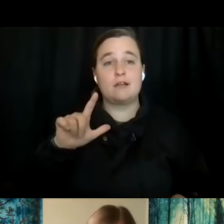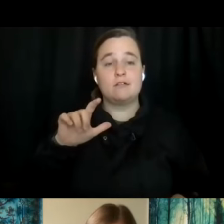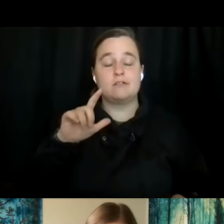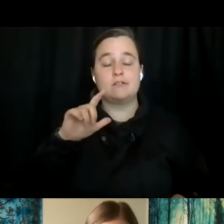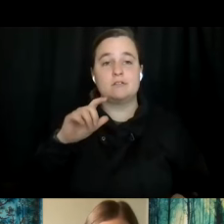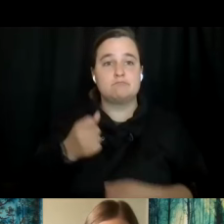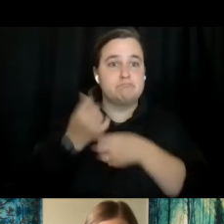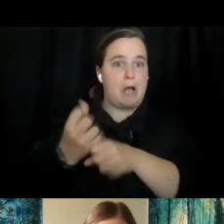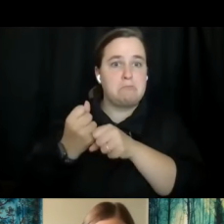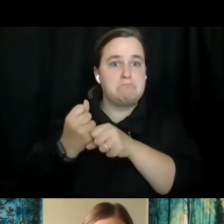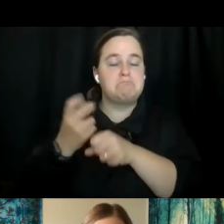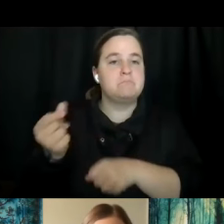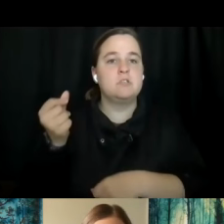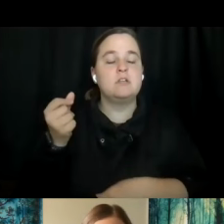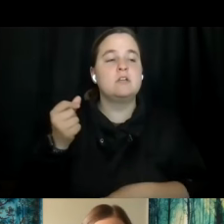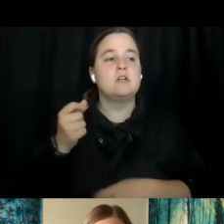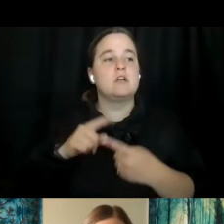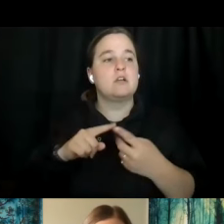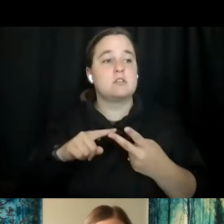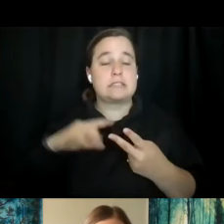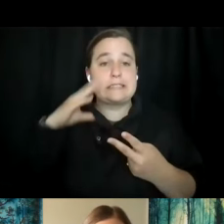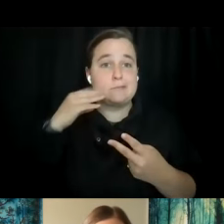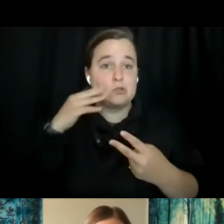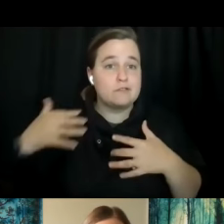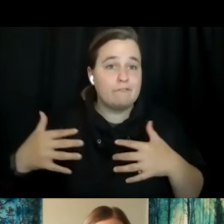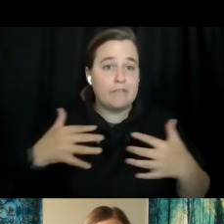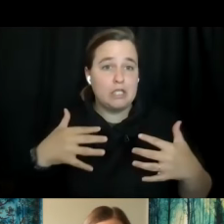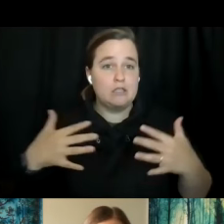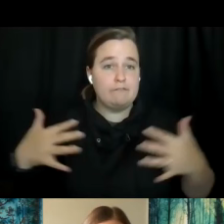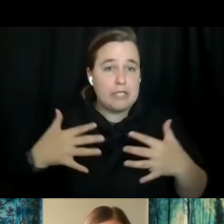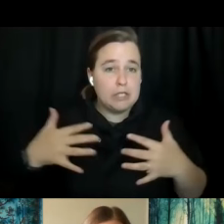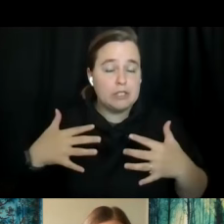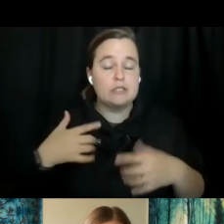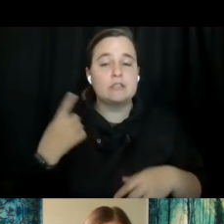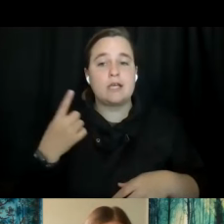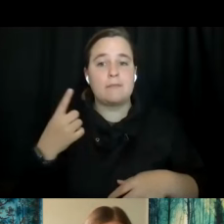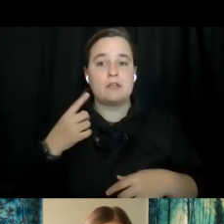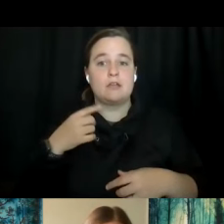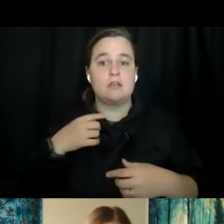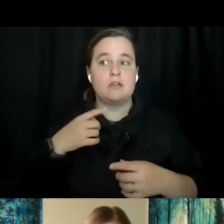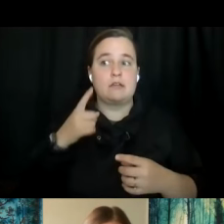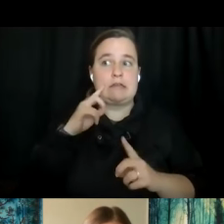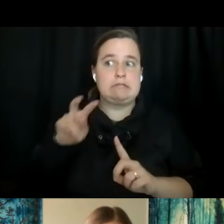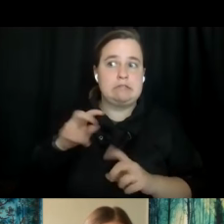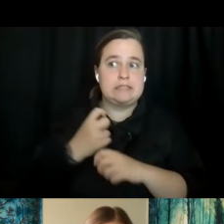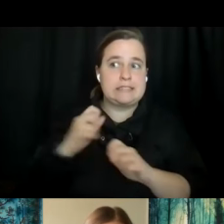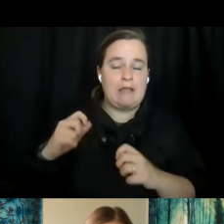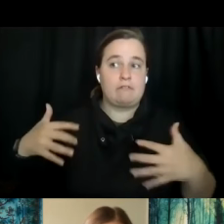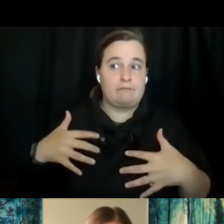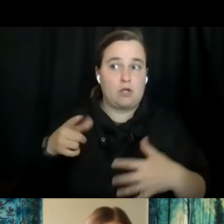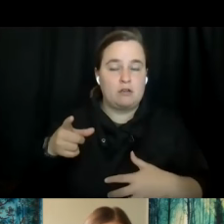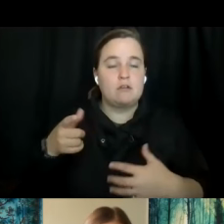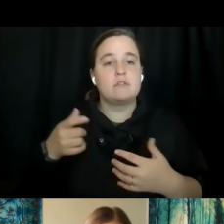look like having fear of something that might be perceived as safe. And